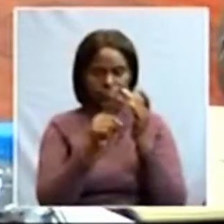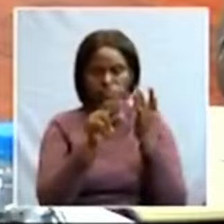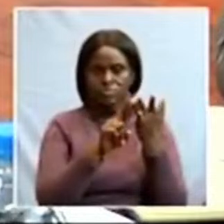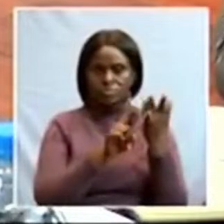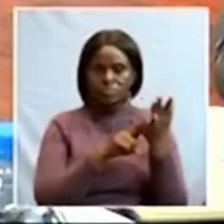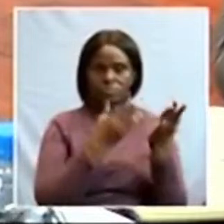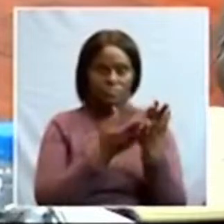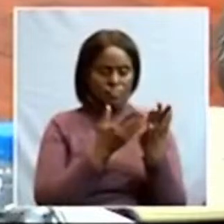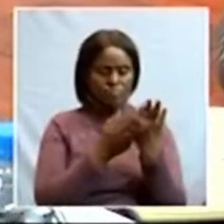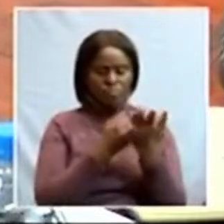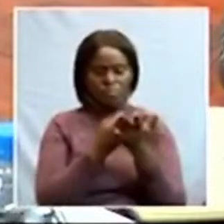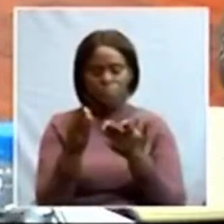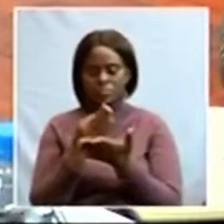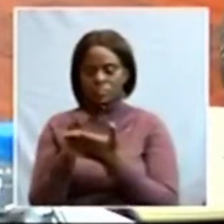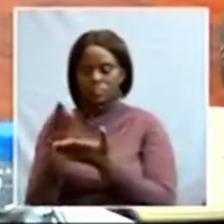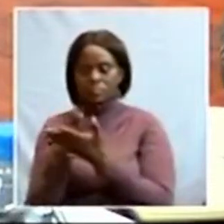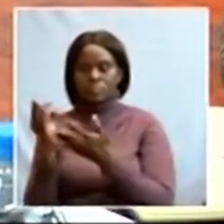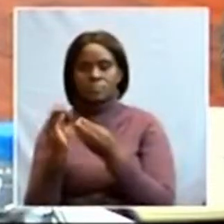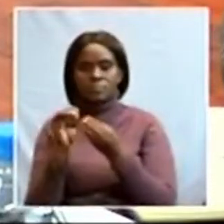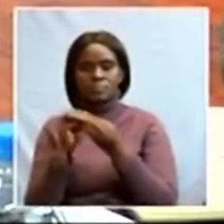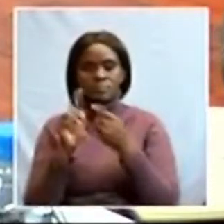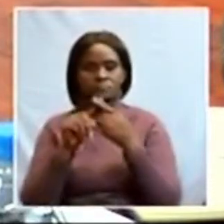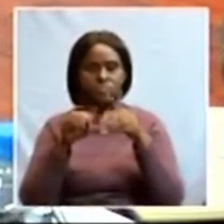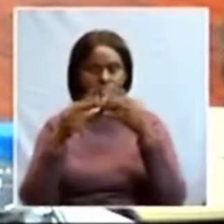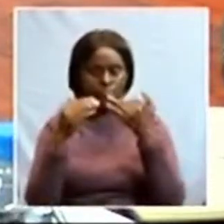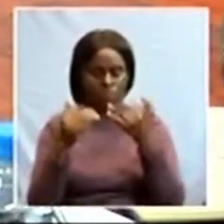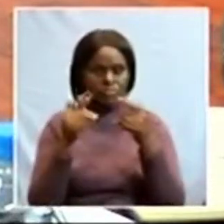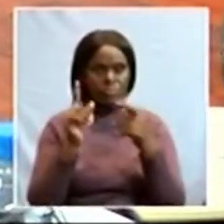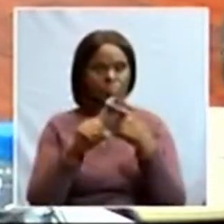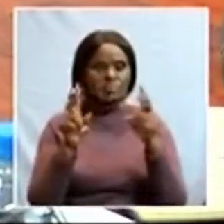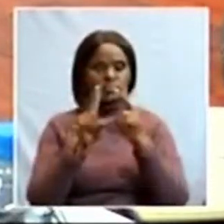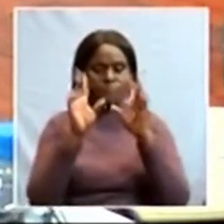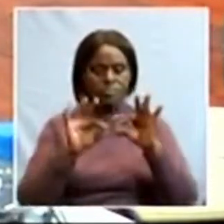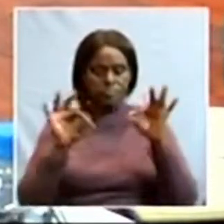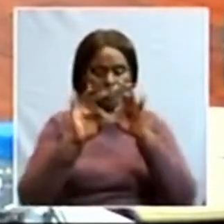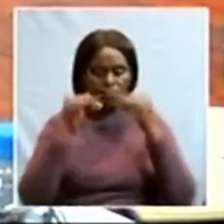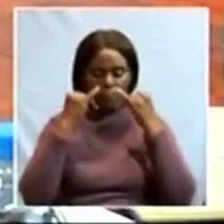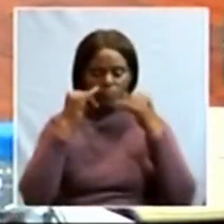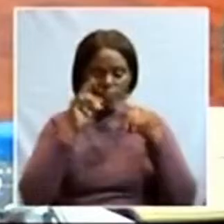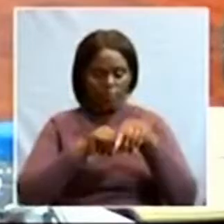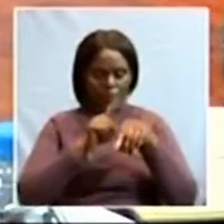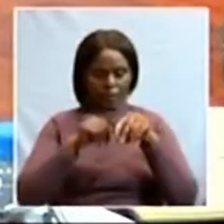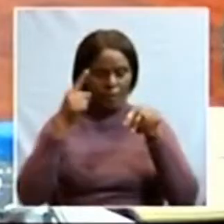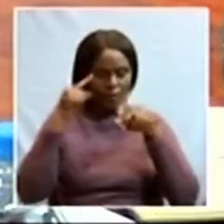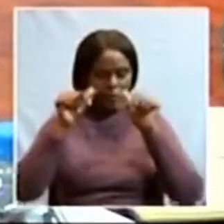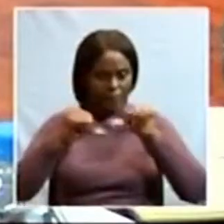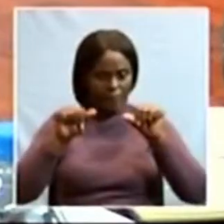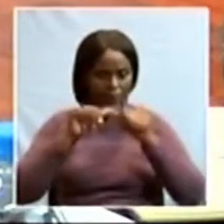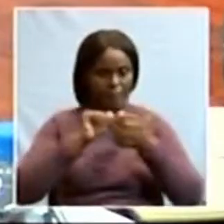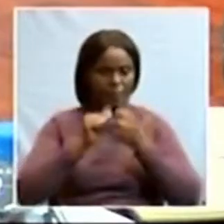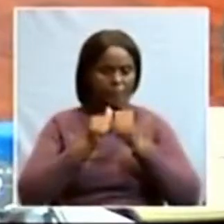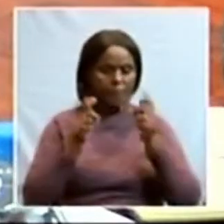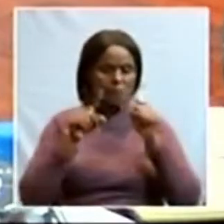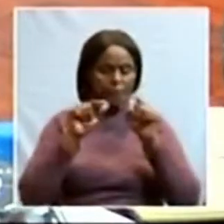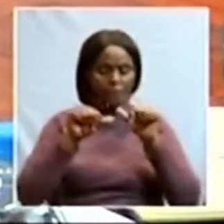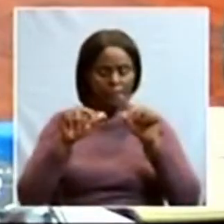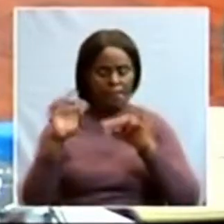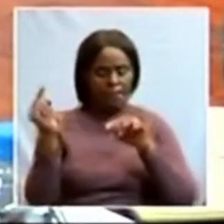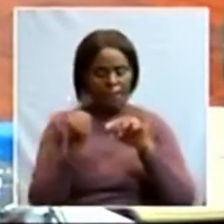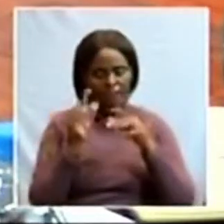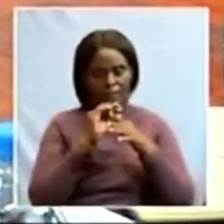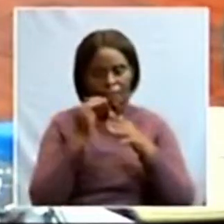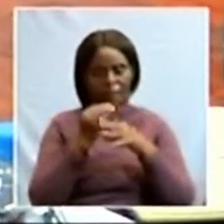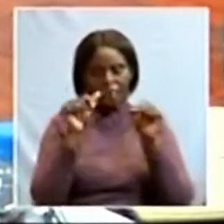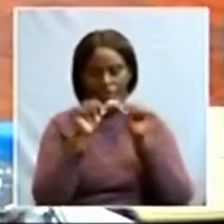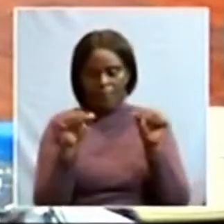here, failure to provide relevant information during the audit queries when the auditors come or when the